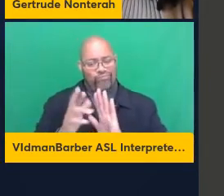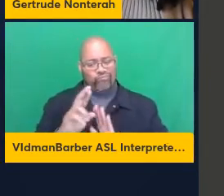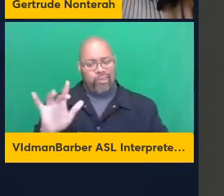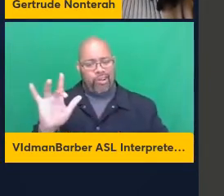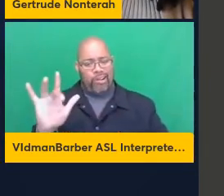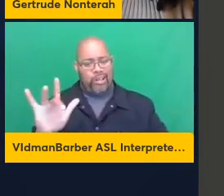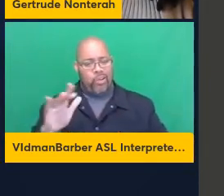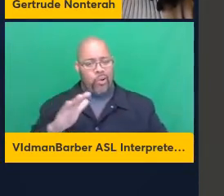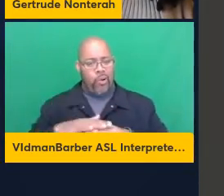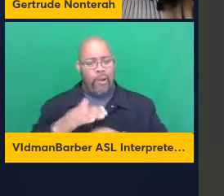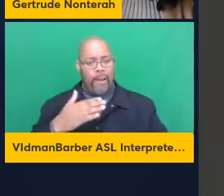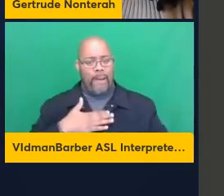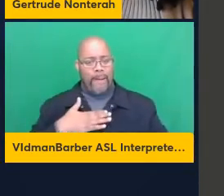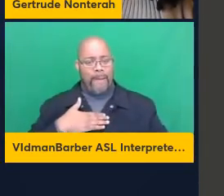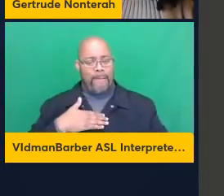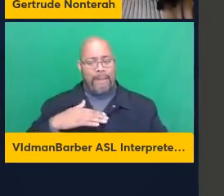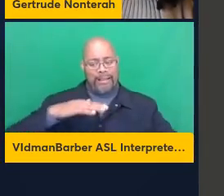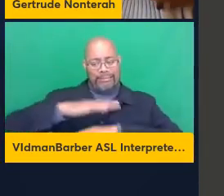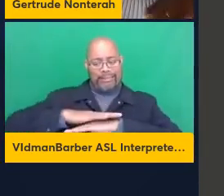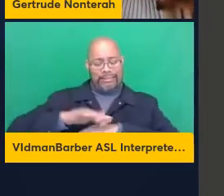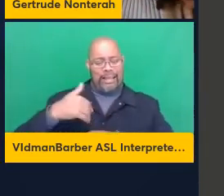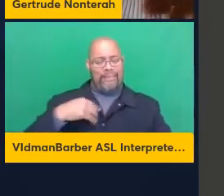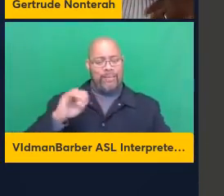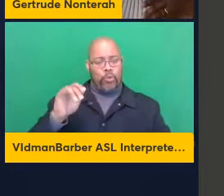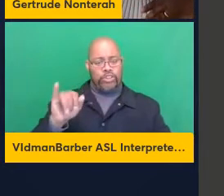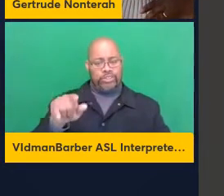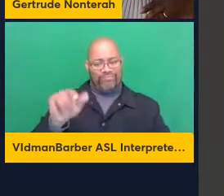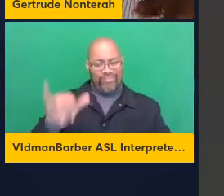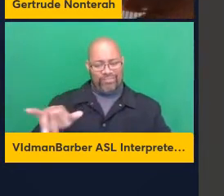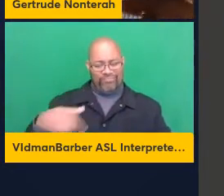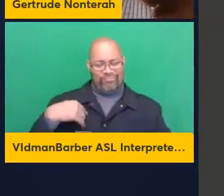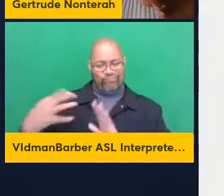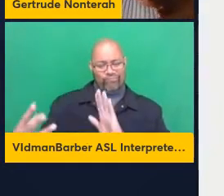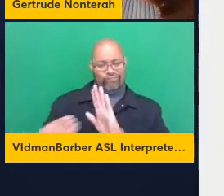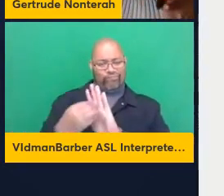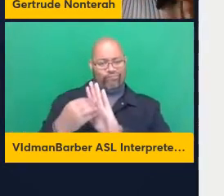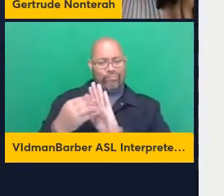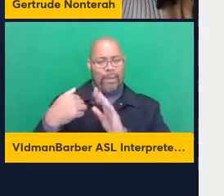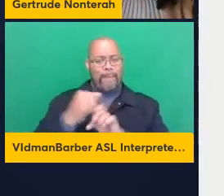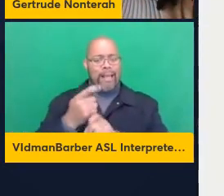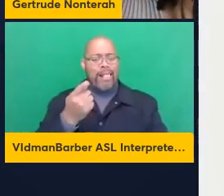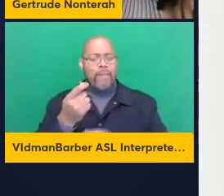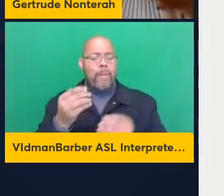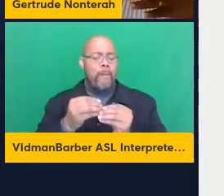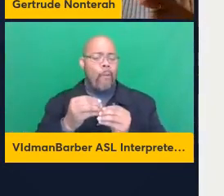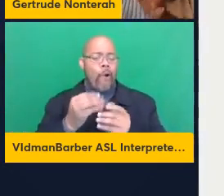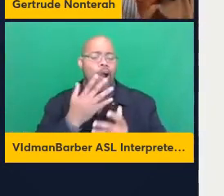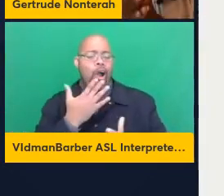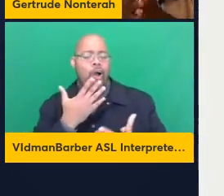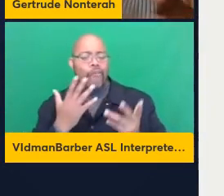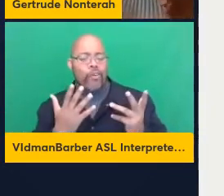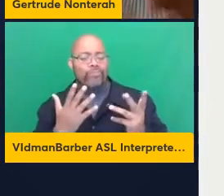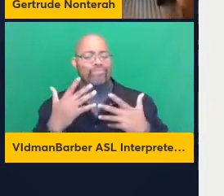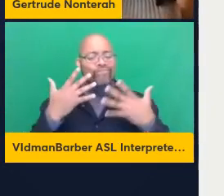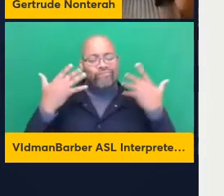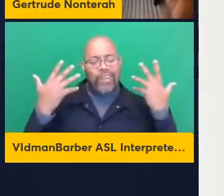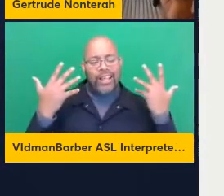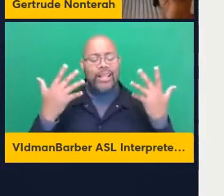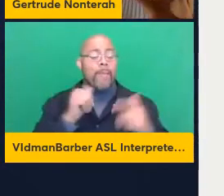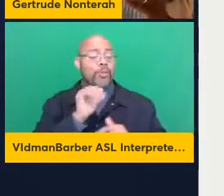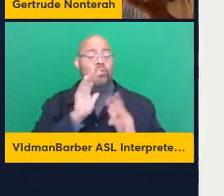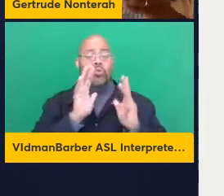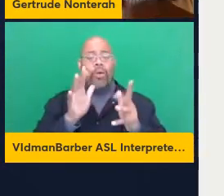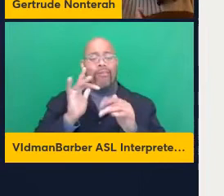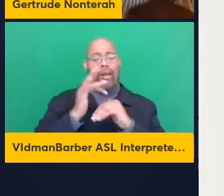on my desktop, and there's emoji right there. I put that in there just to make it a little bit more colorful, but don't leave it